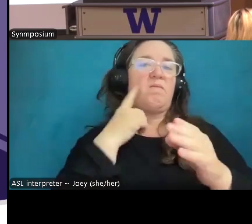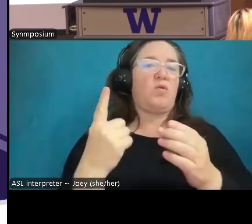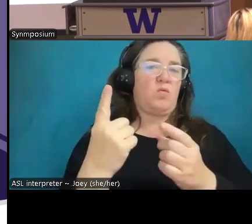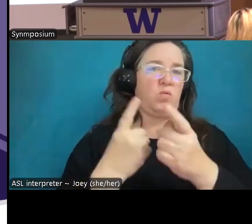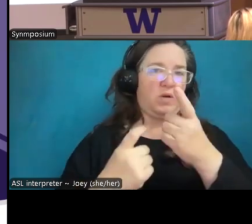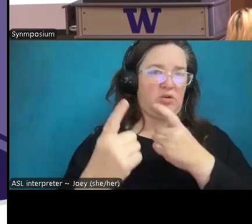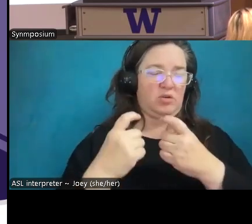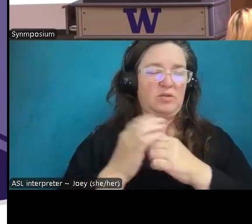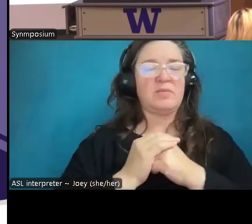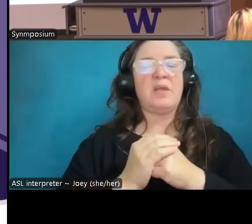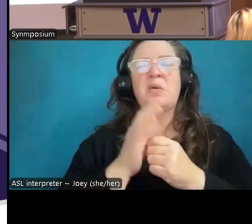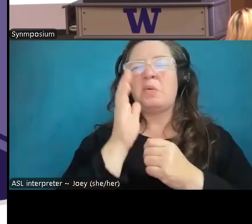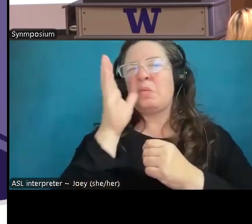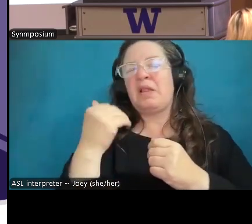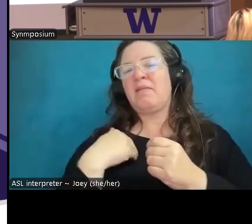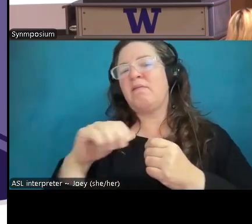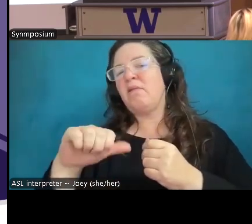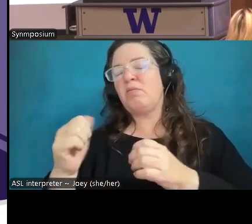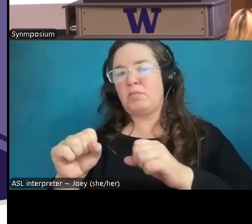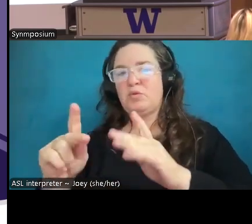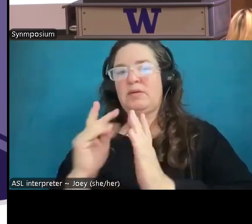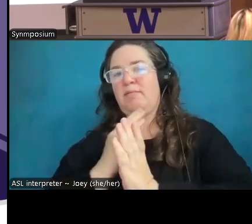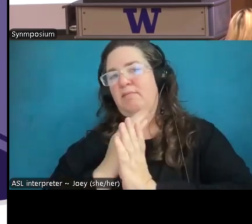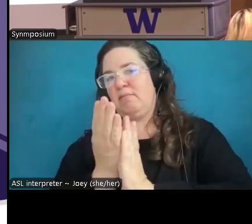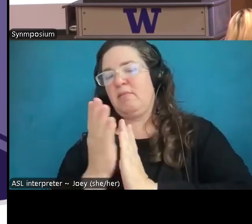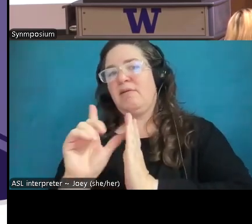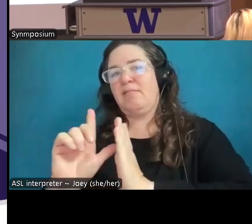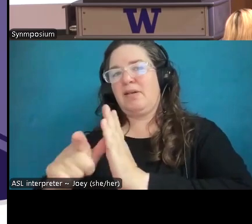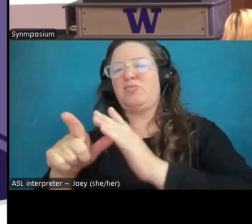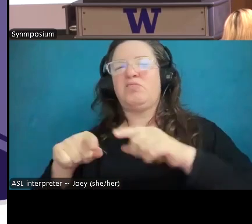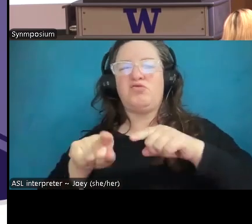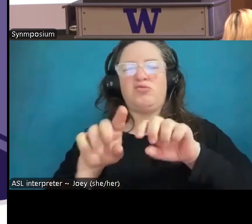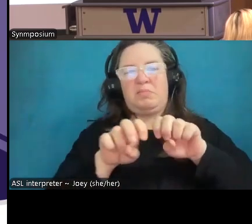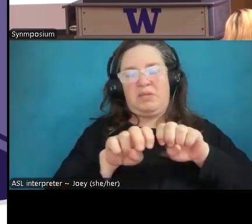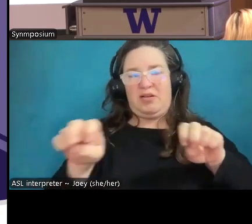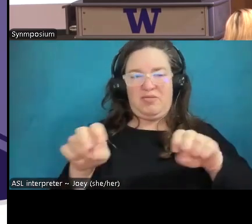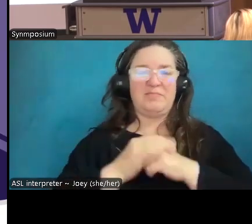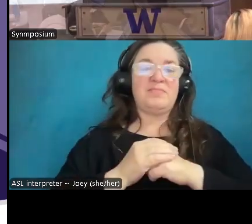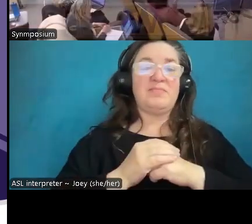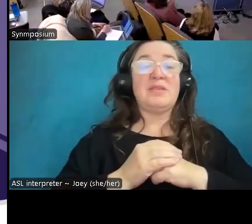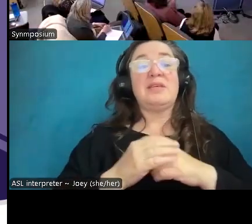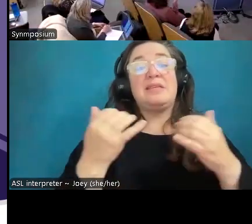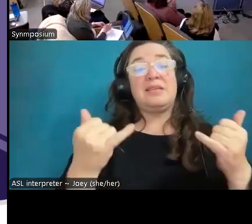our final panel session of the morning. Please all join me in welcoming Dr. Walker.